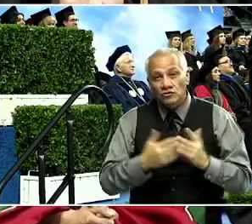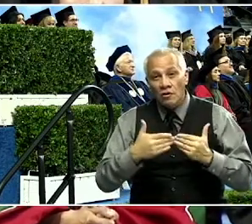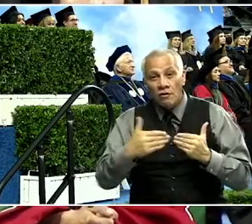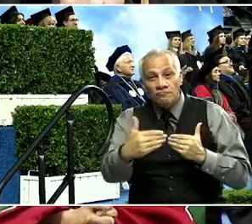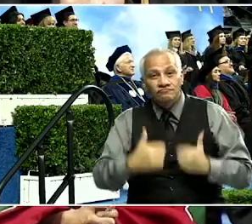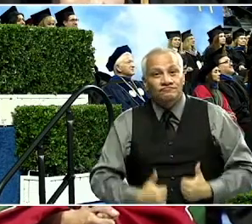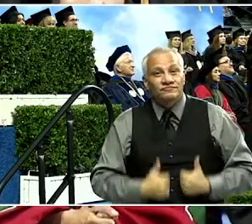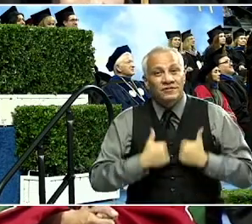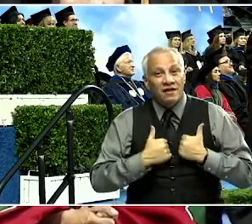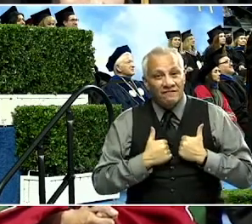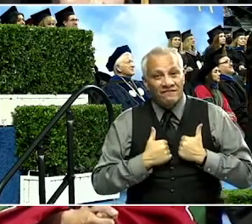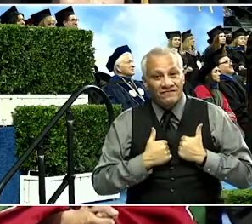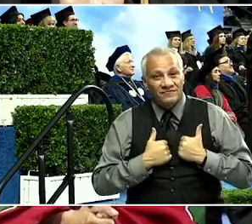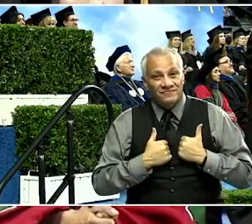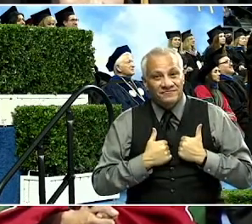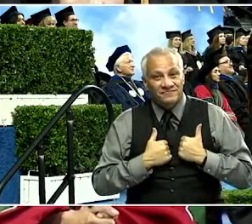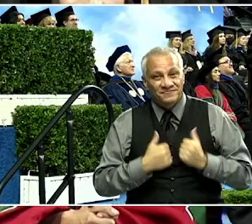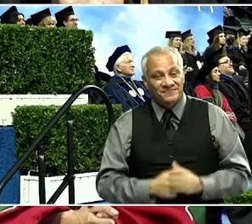adventures.